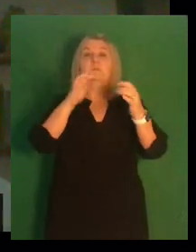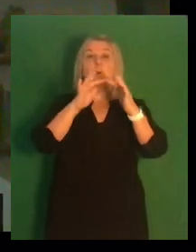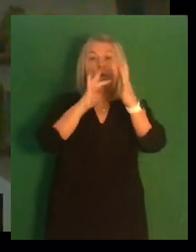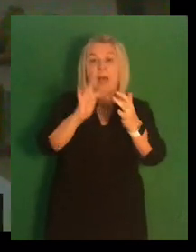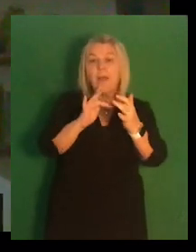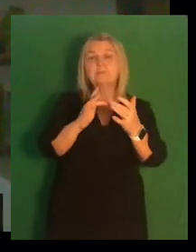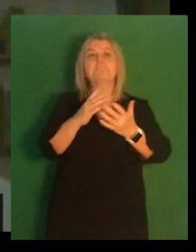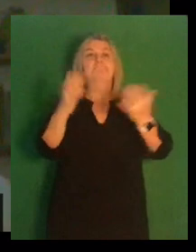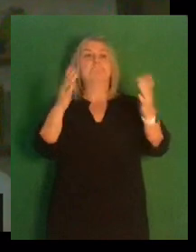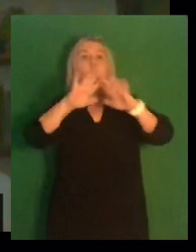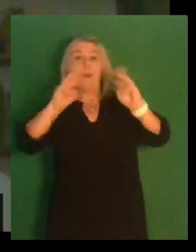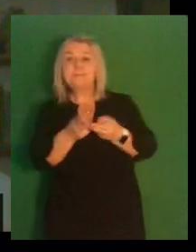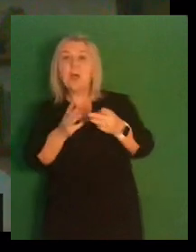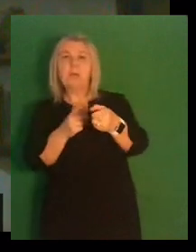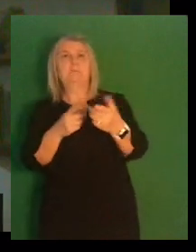also very new.